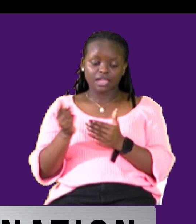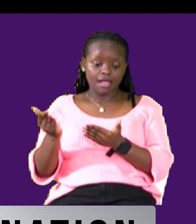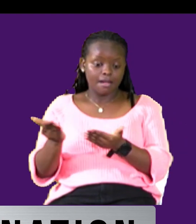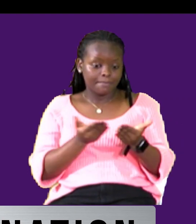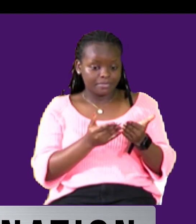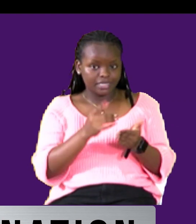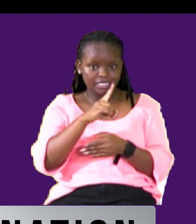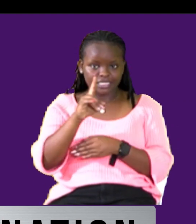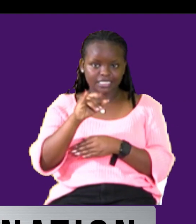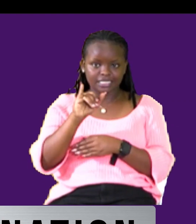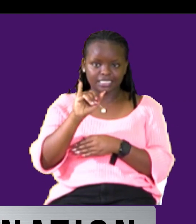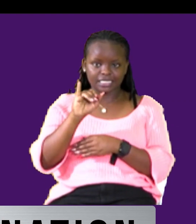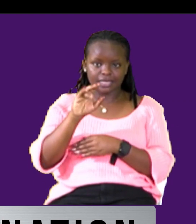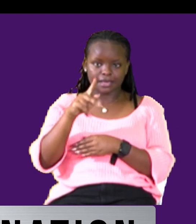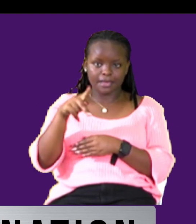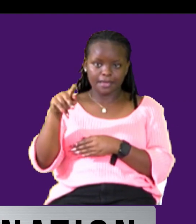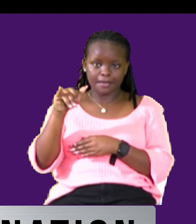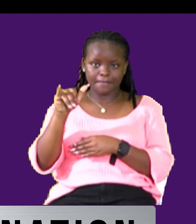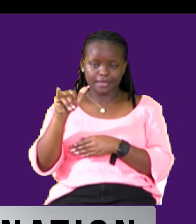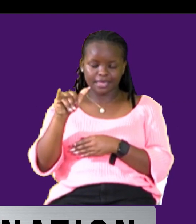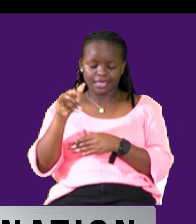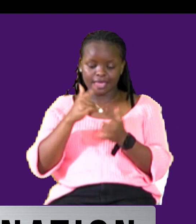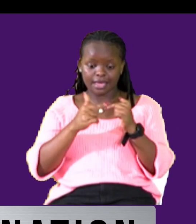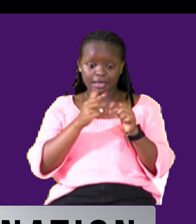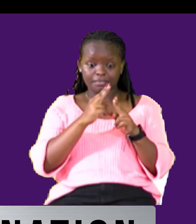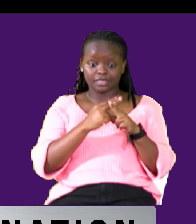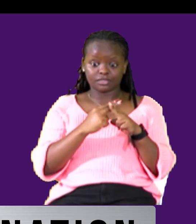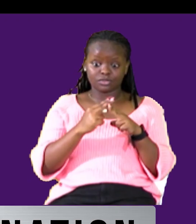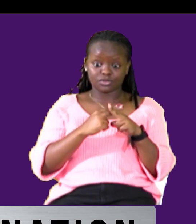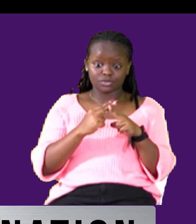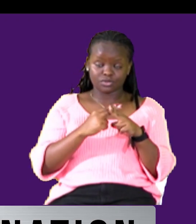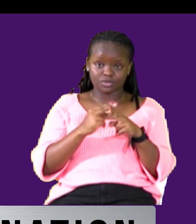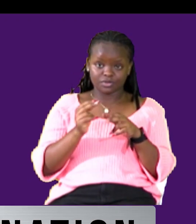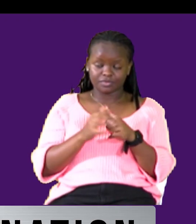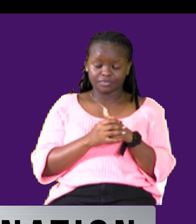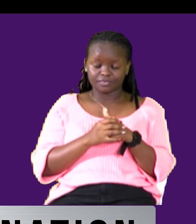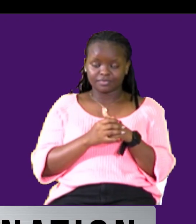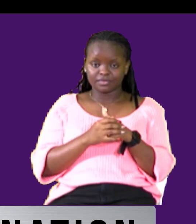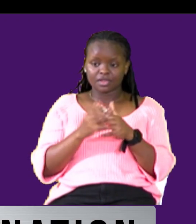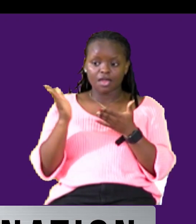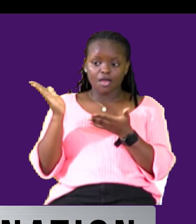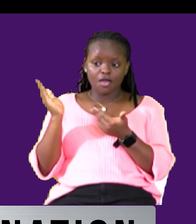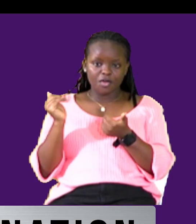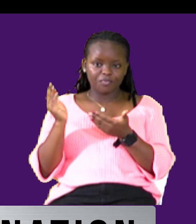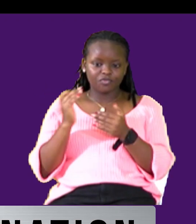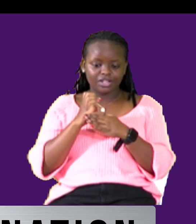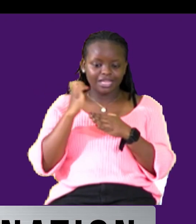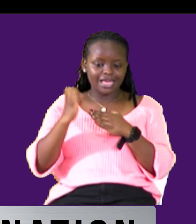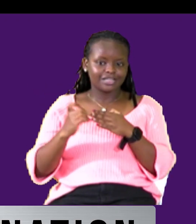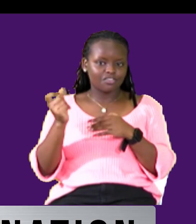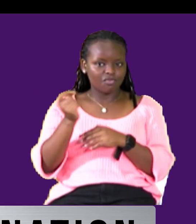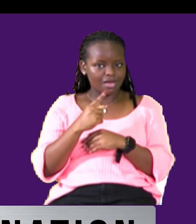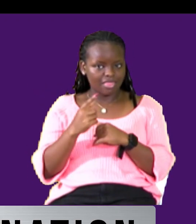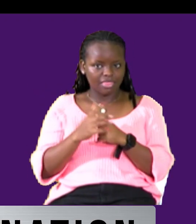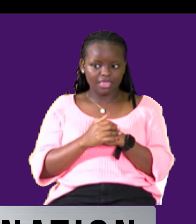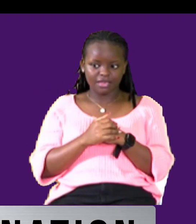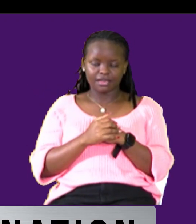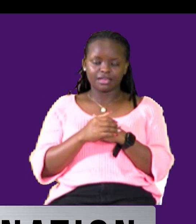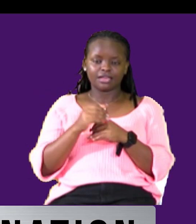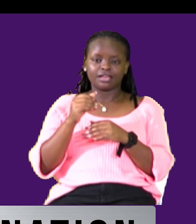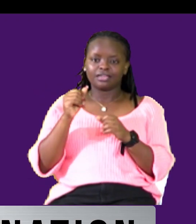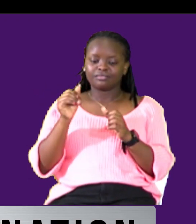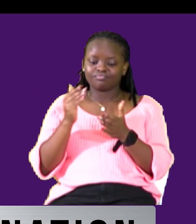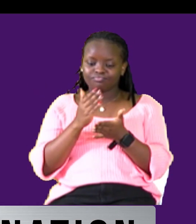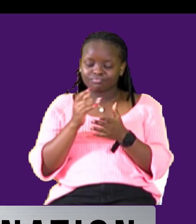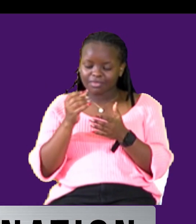Zippy here. She's coming. Yeah, very soon. Okay. Very soon. Hopefully end of this month. That's good. So that she can shed